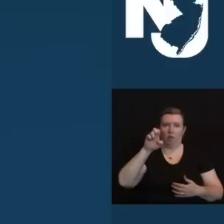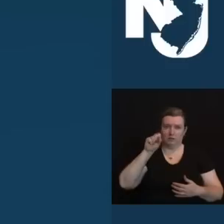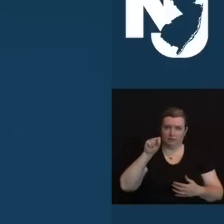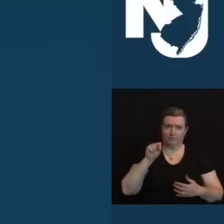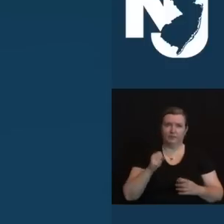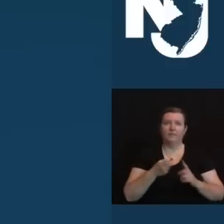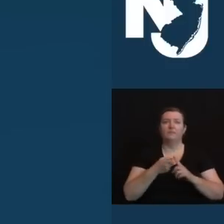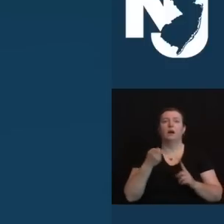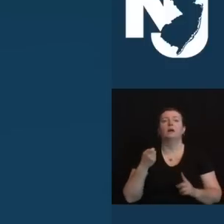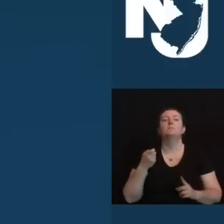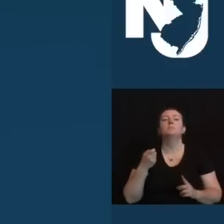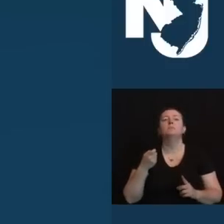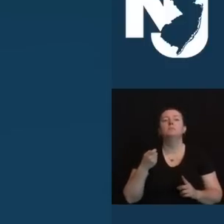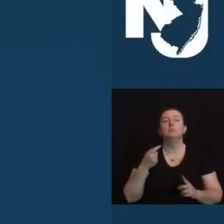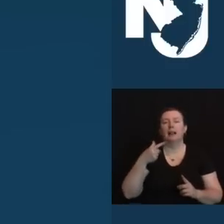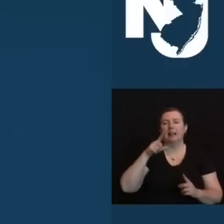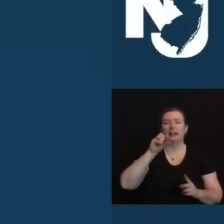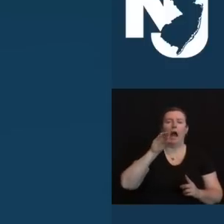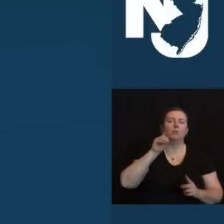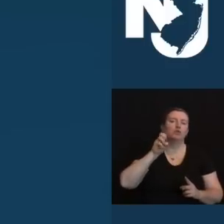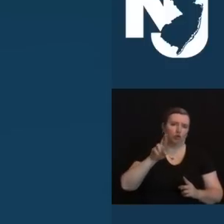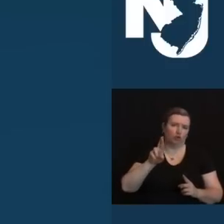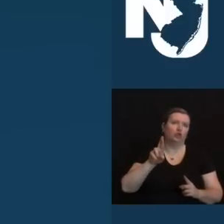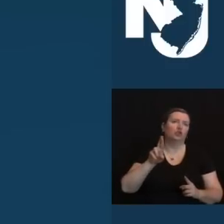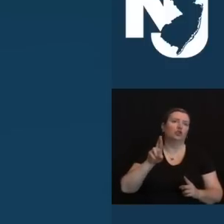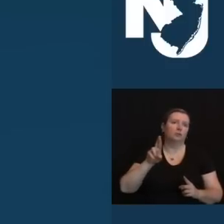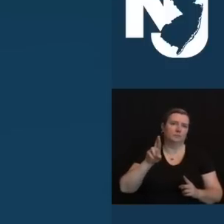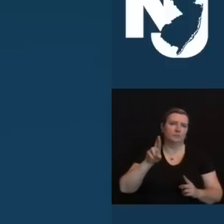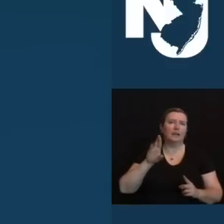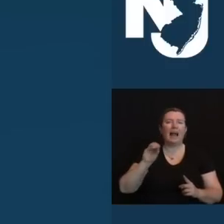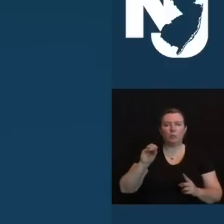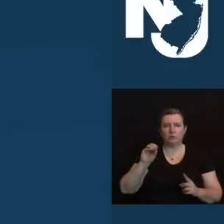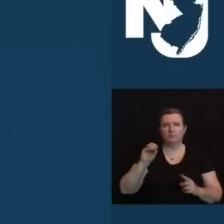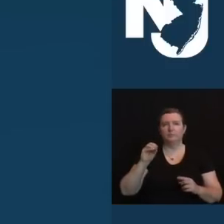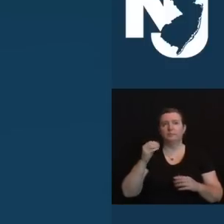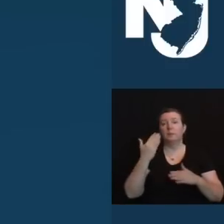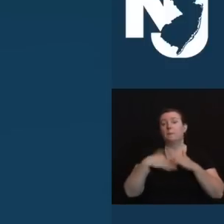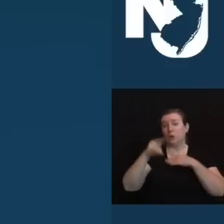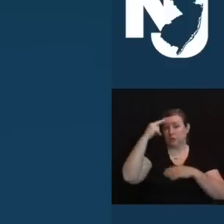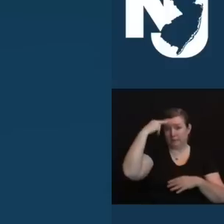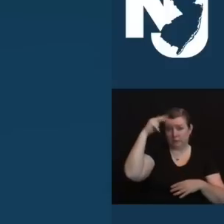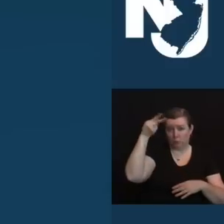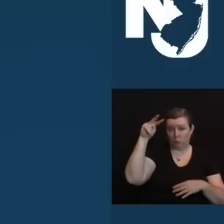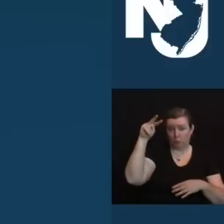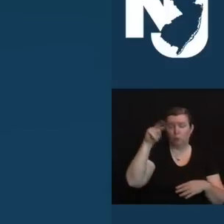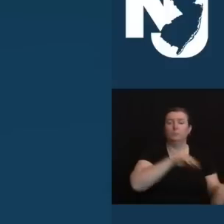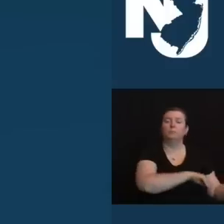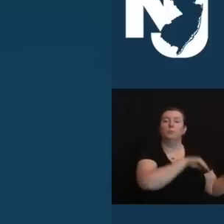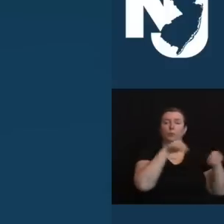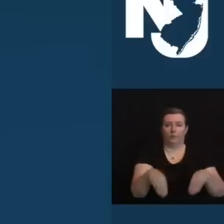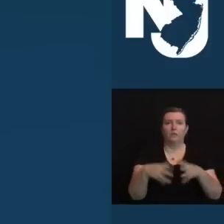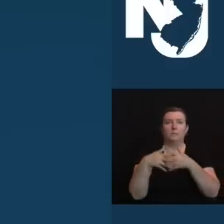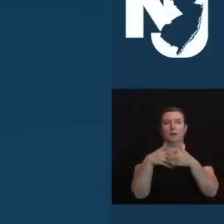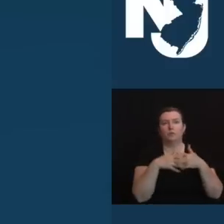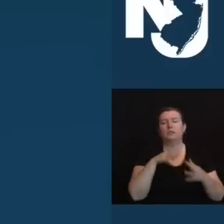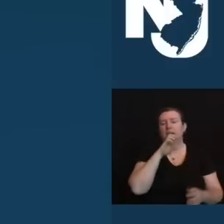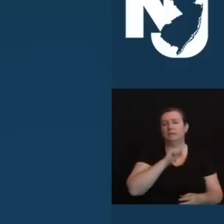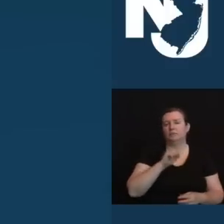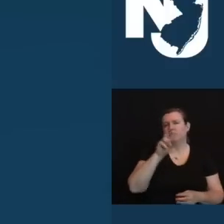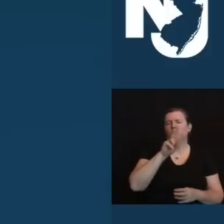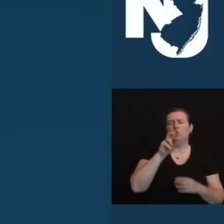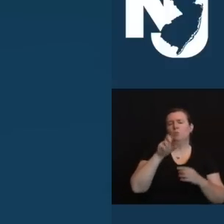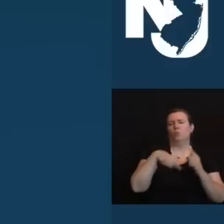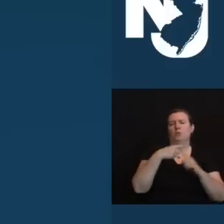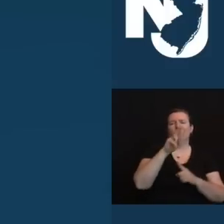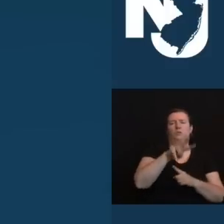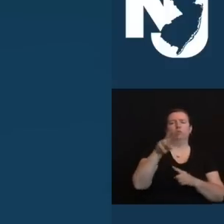Gloucester City. A native of Mexico, Milicio came to the United States 22 years ago at the age of 39 for